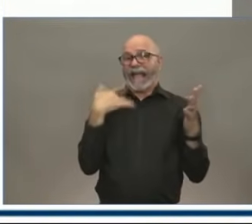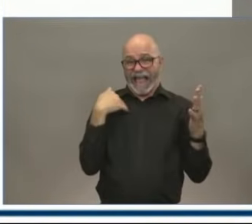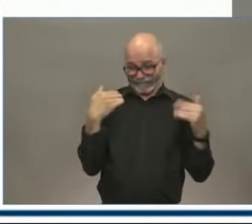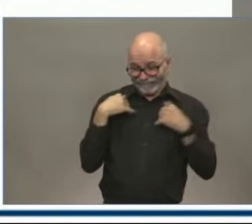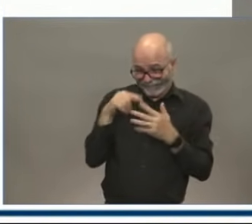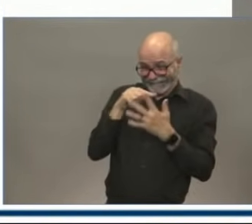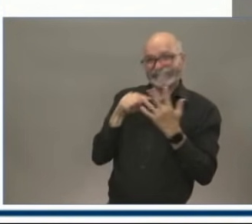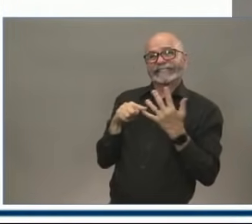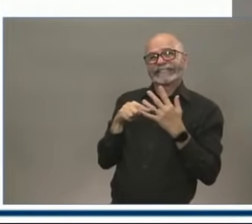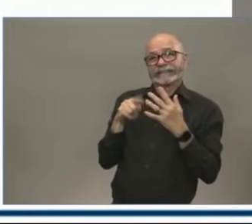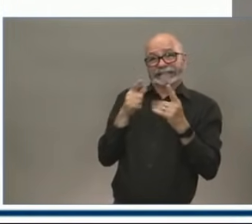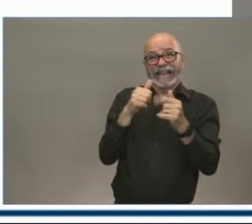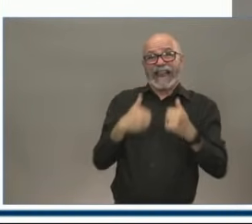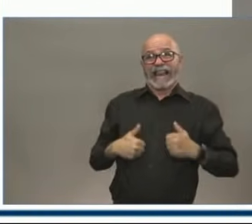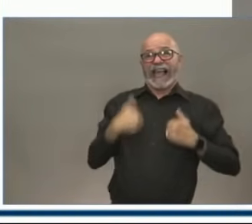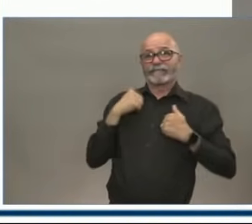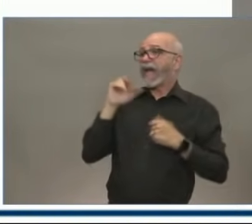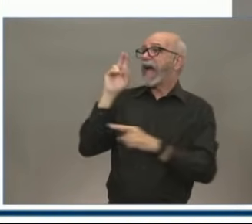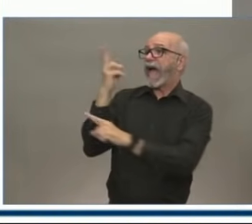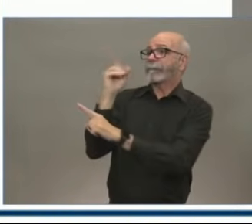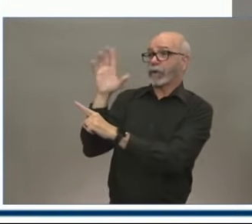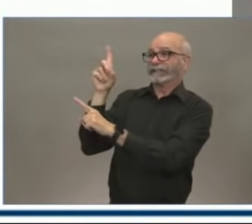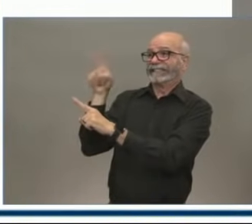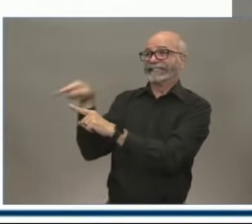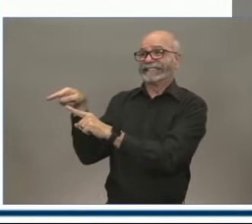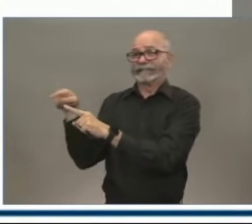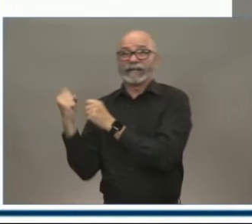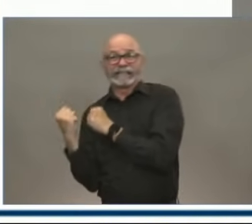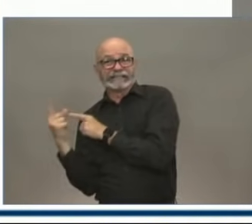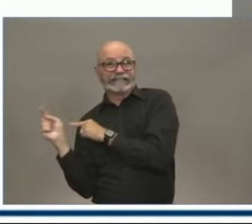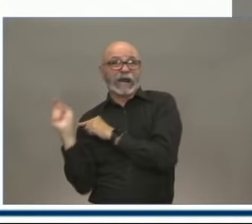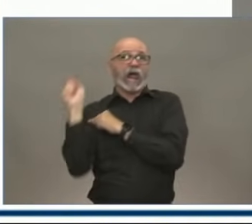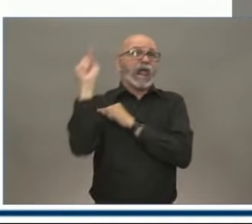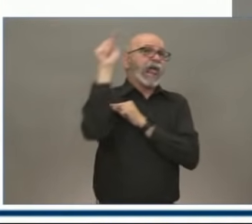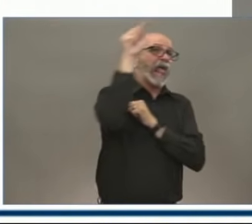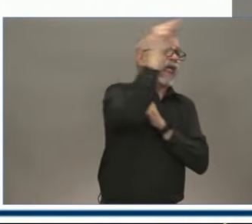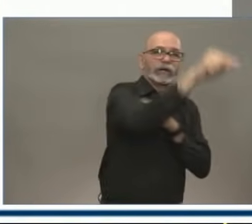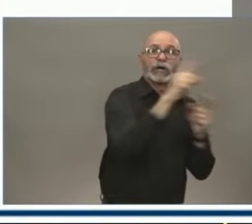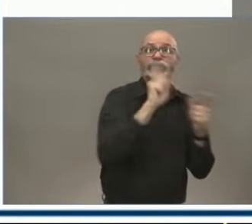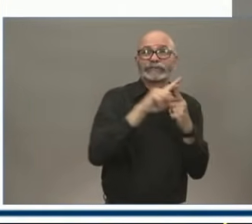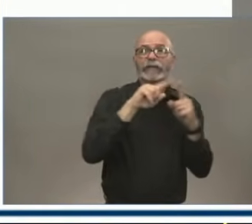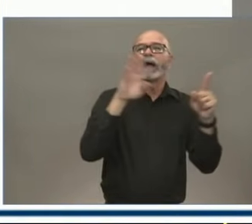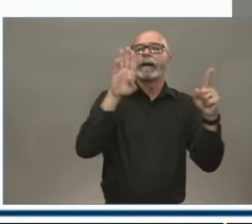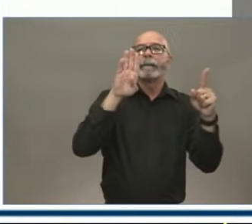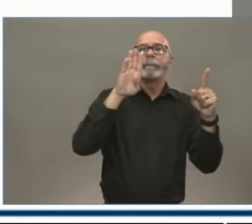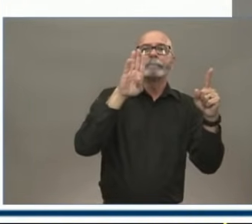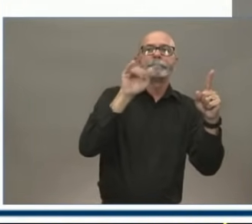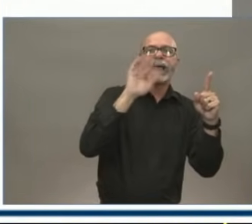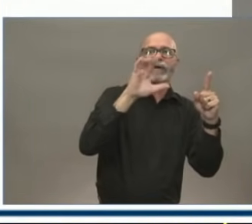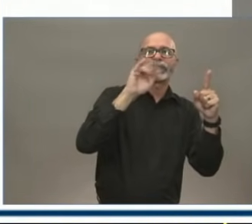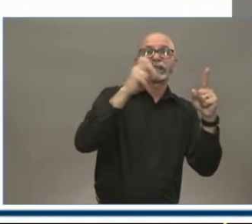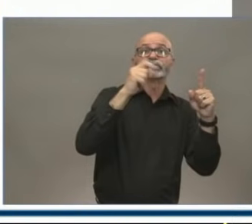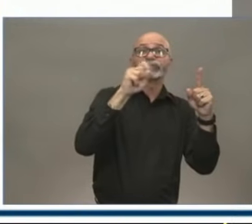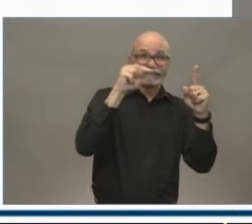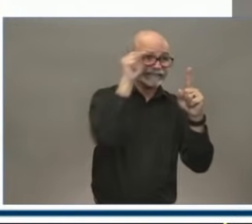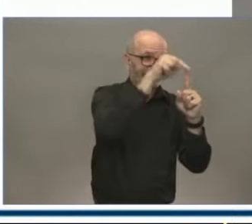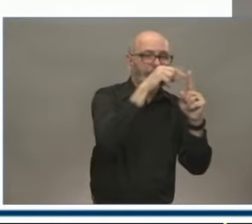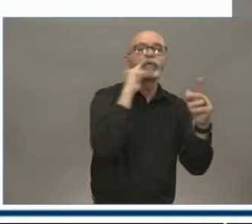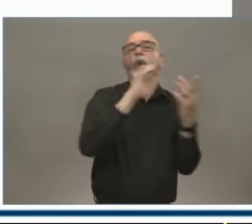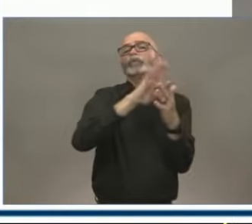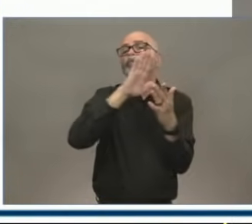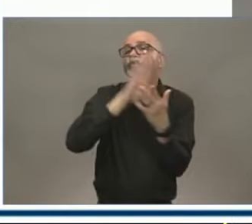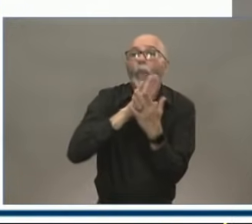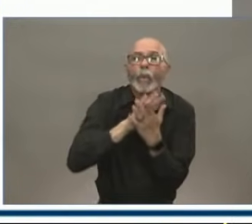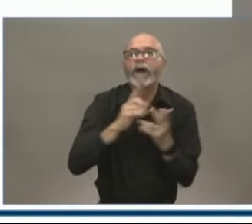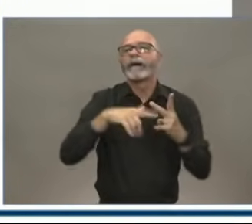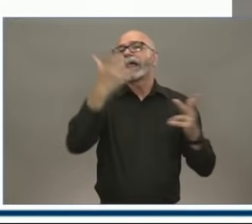is essential travel. If you live in Lance and go to school in Halifax, that's essential travel. If you live out in the Eastern